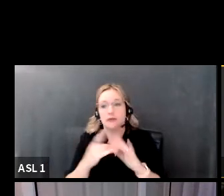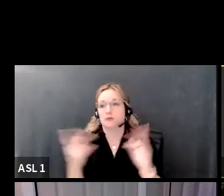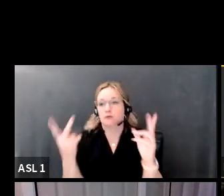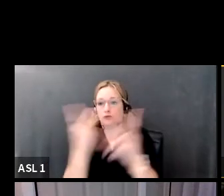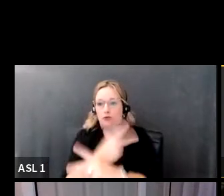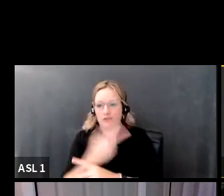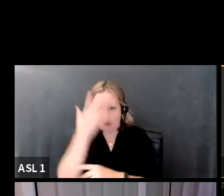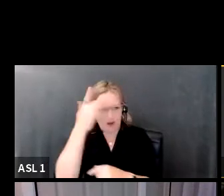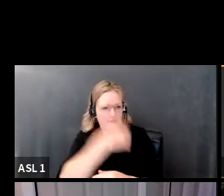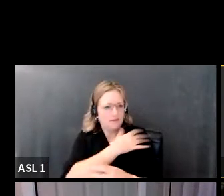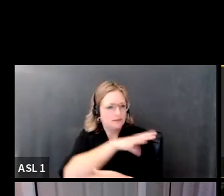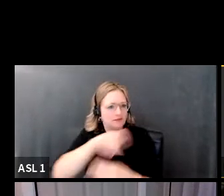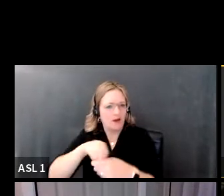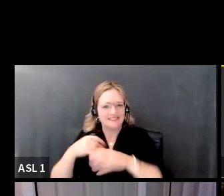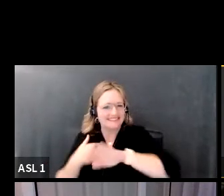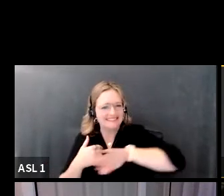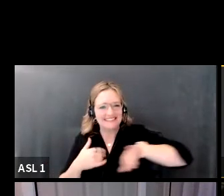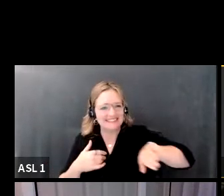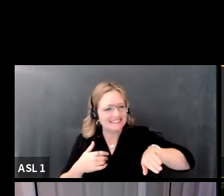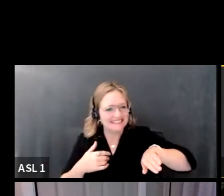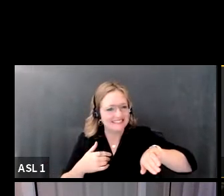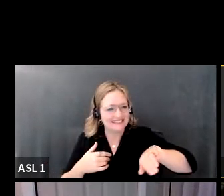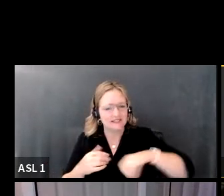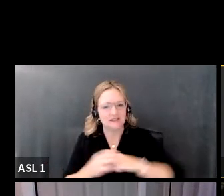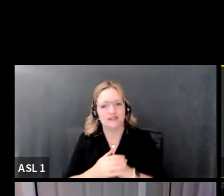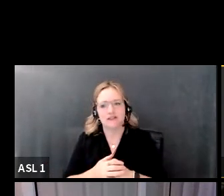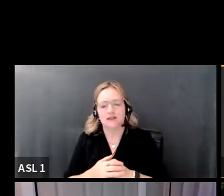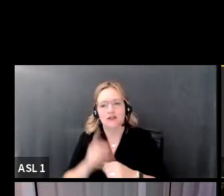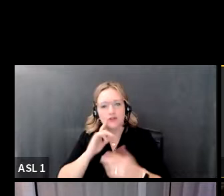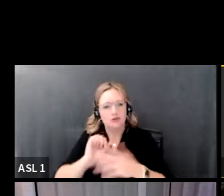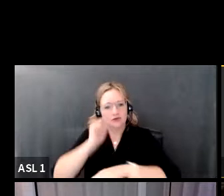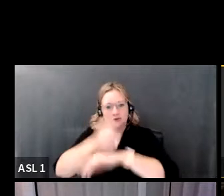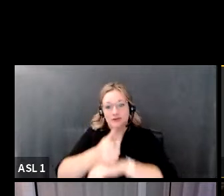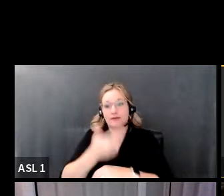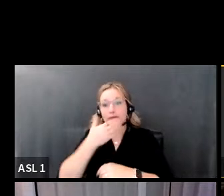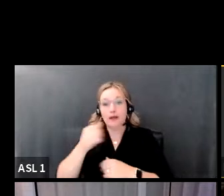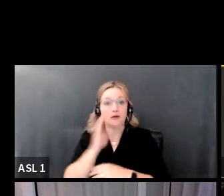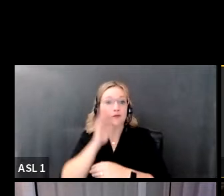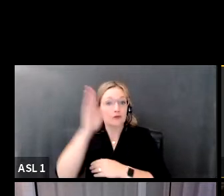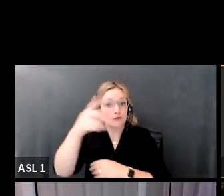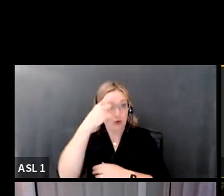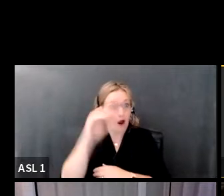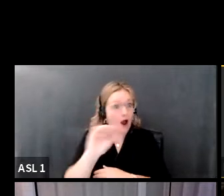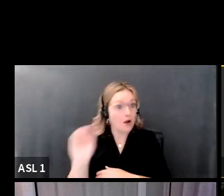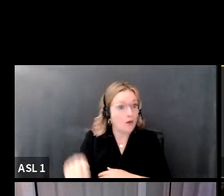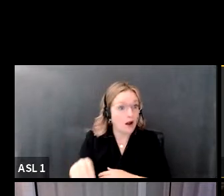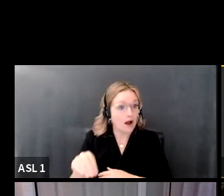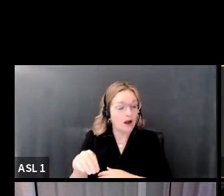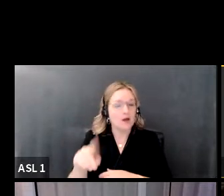is perpetually ineffective at even that to actually create a better future for us all we must instead be willing to divest from policing